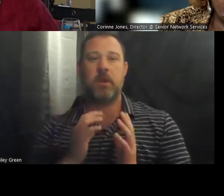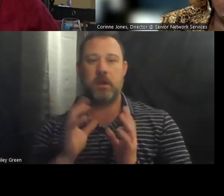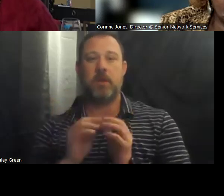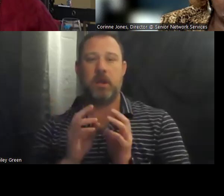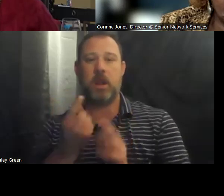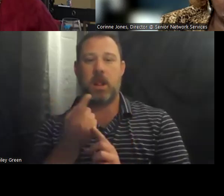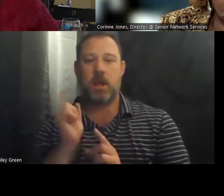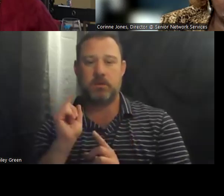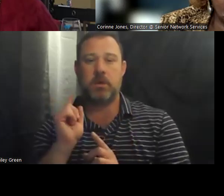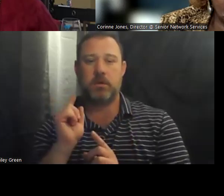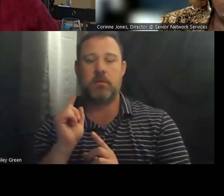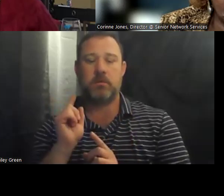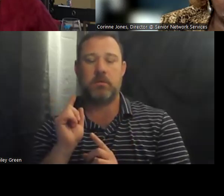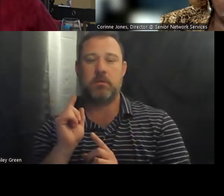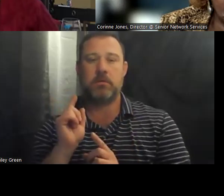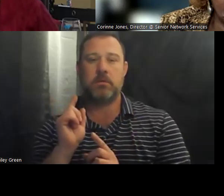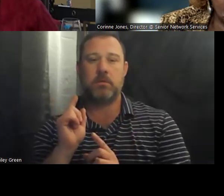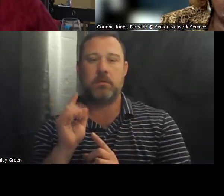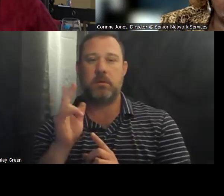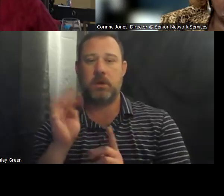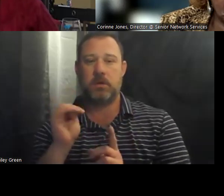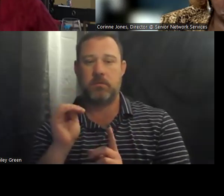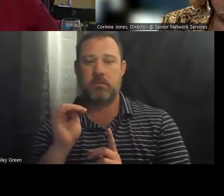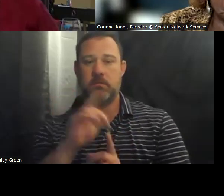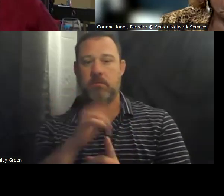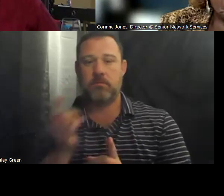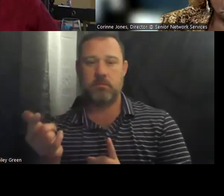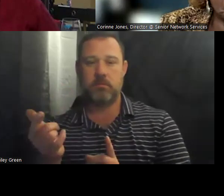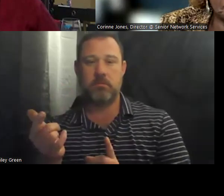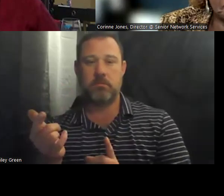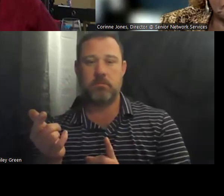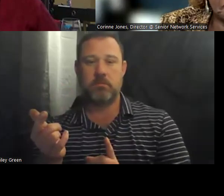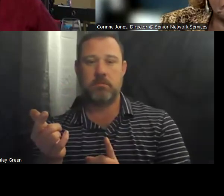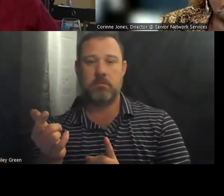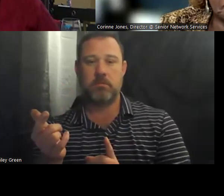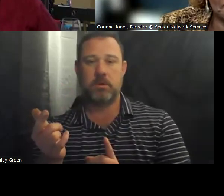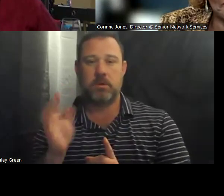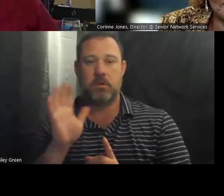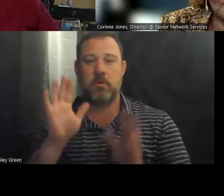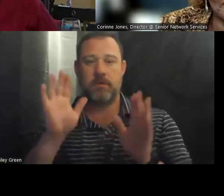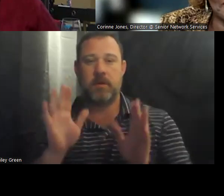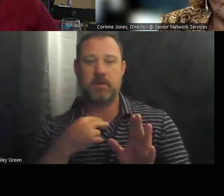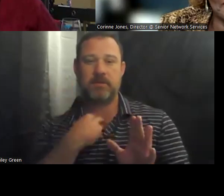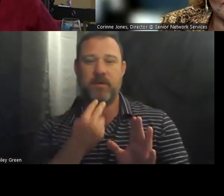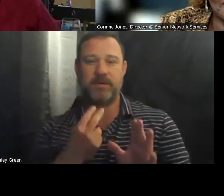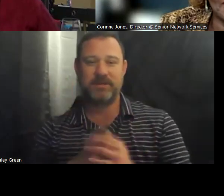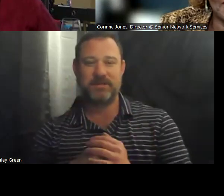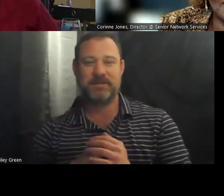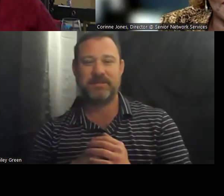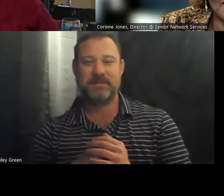week. So, Kim, I'm going to turn it back over to you with your fantastic voice.